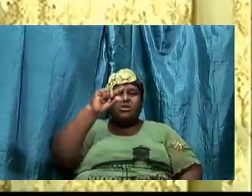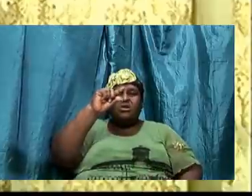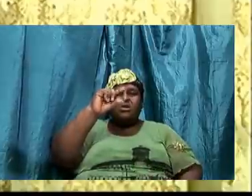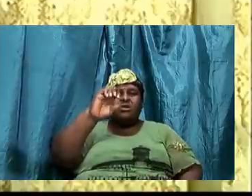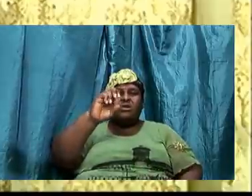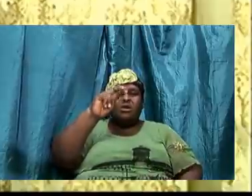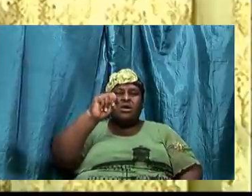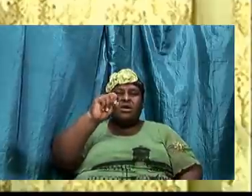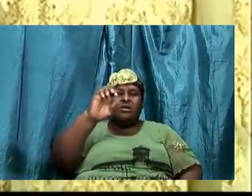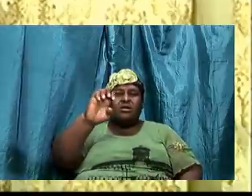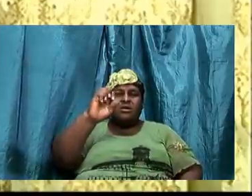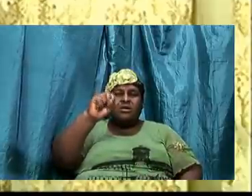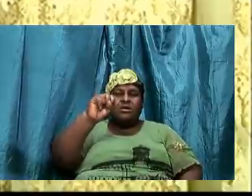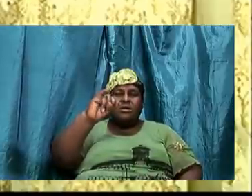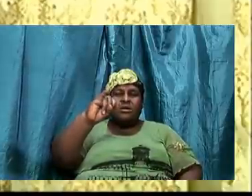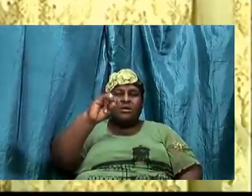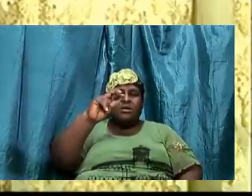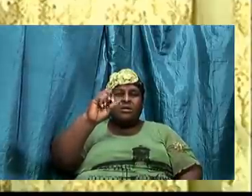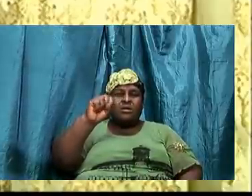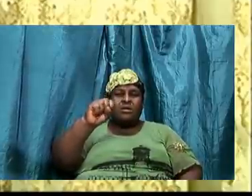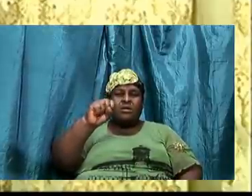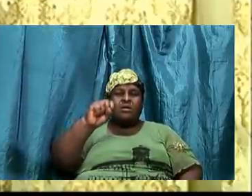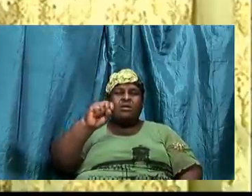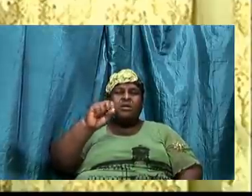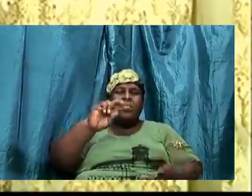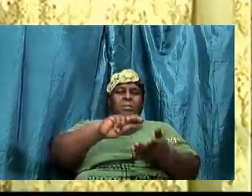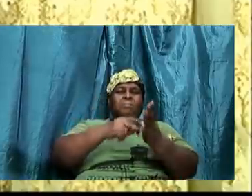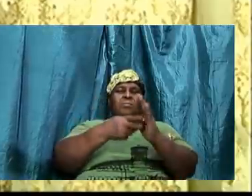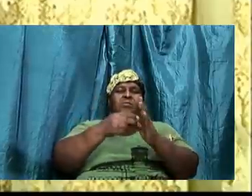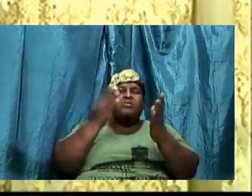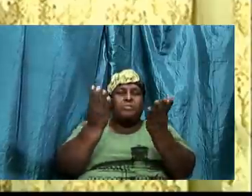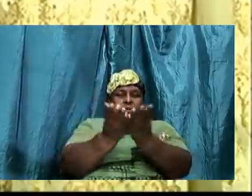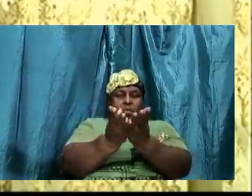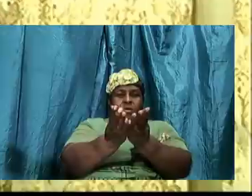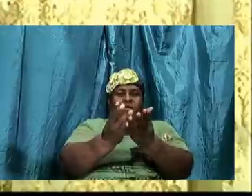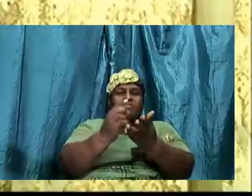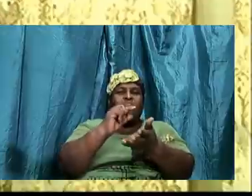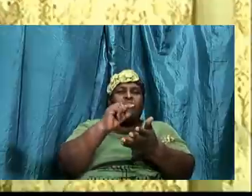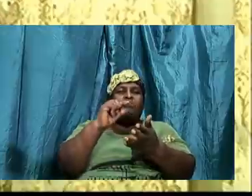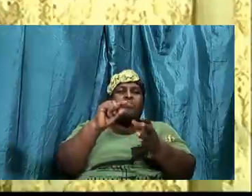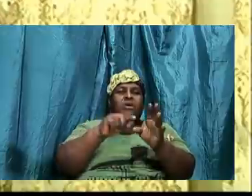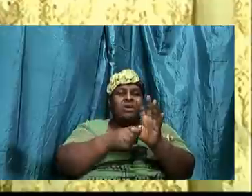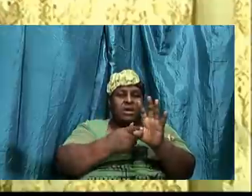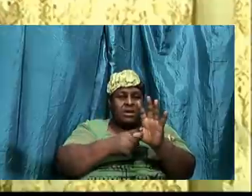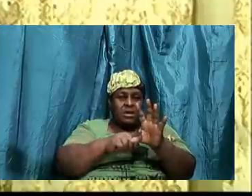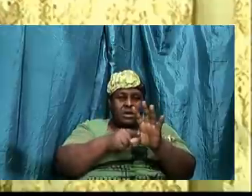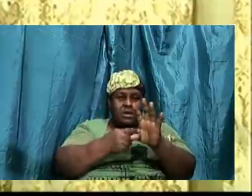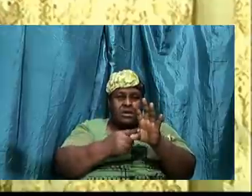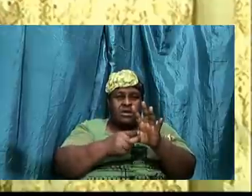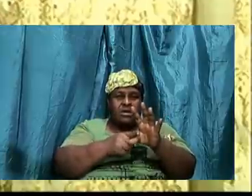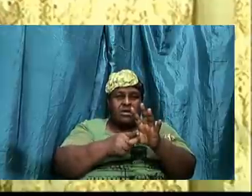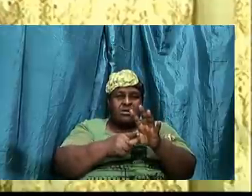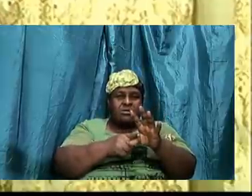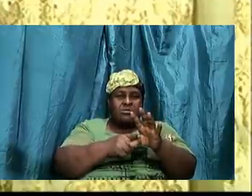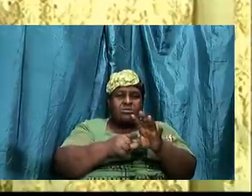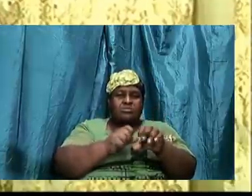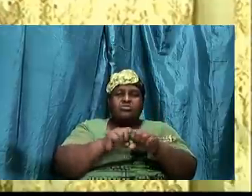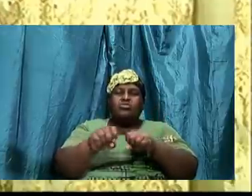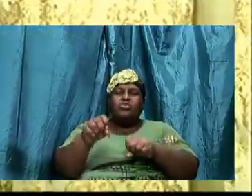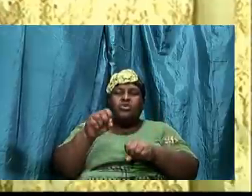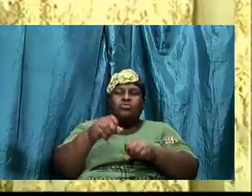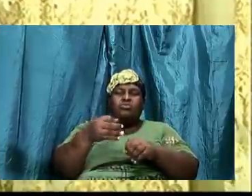of beginnings. So before God said, let there be, and things came